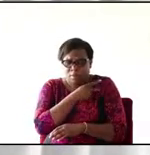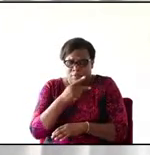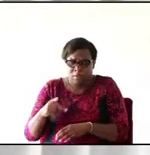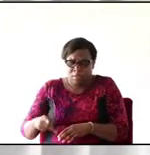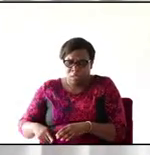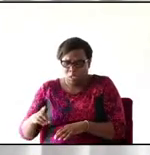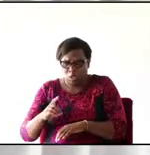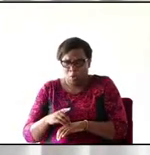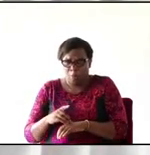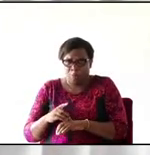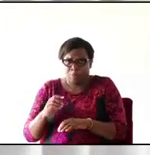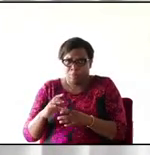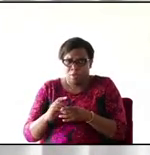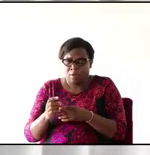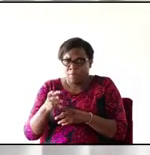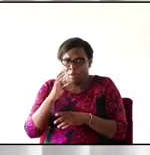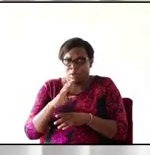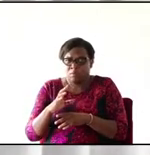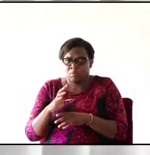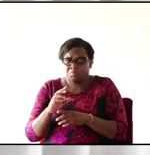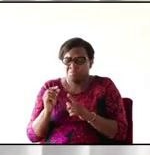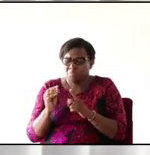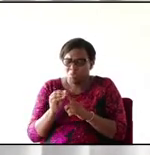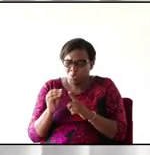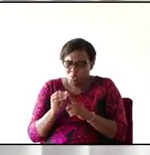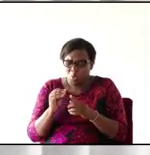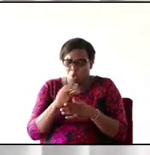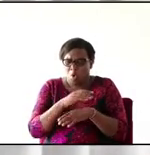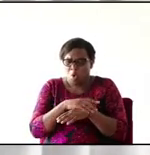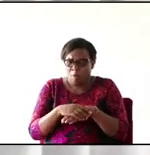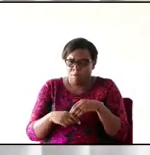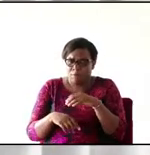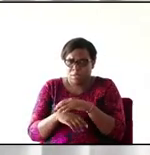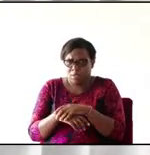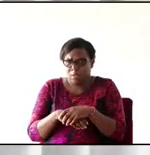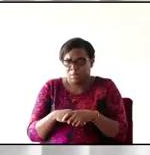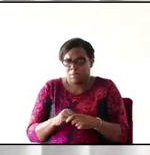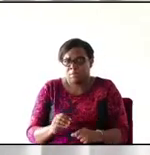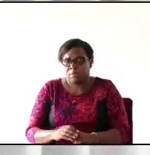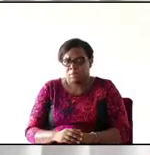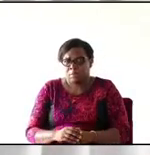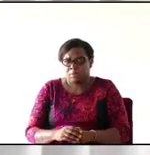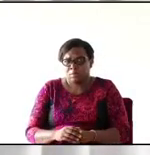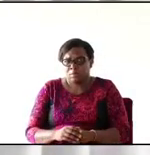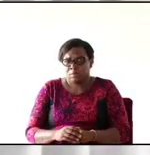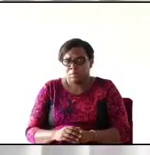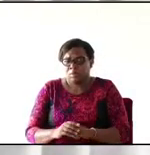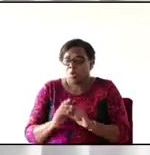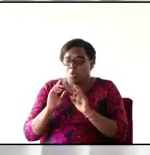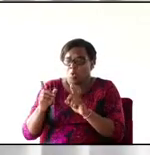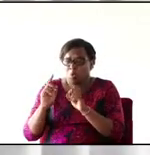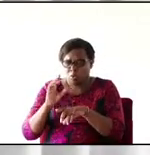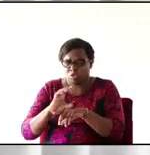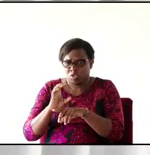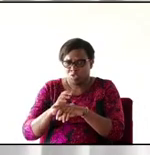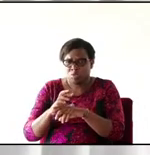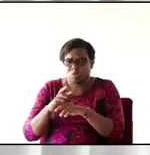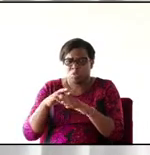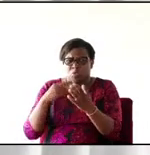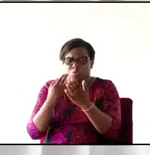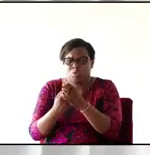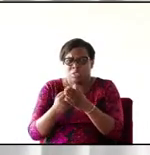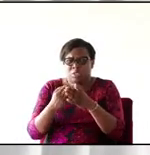comfortable in our surroundings. So we go to church and we get to the buildings and we're